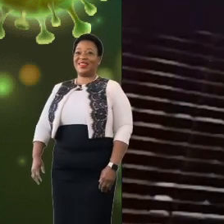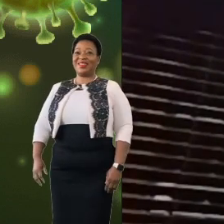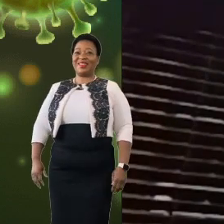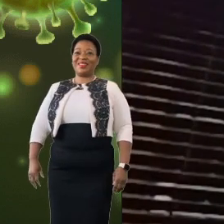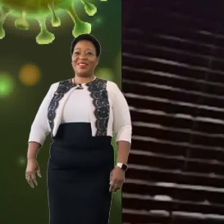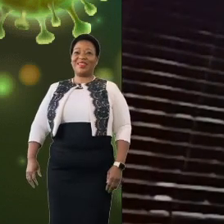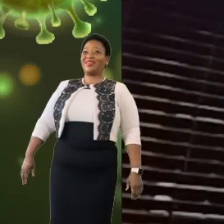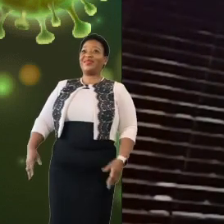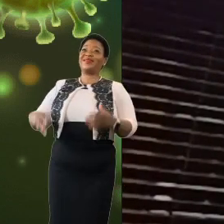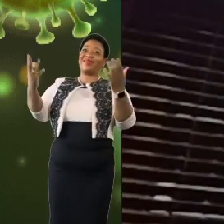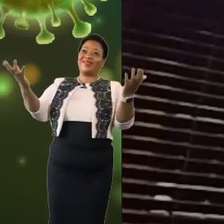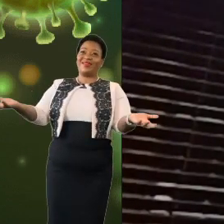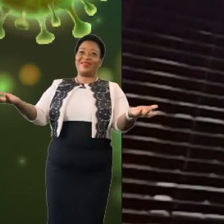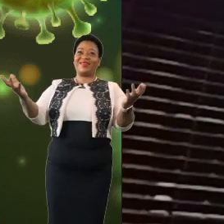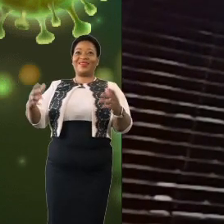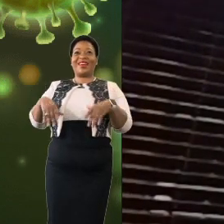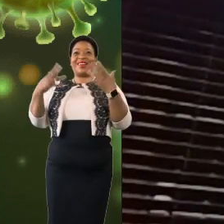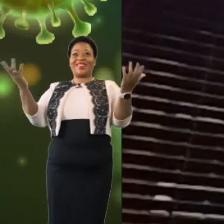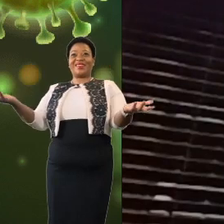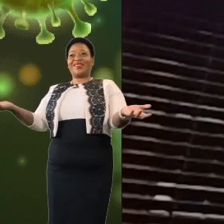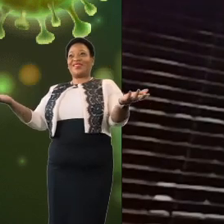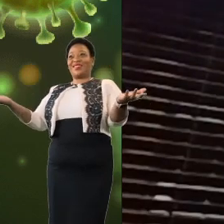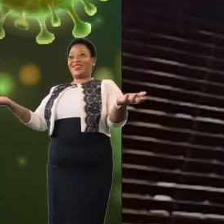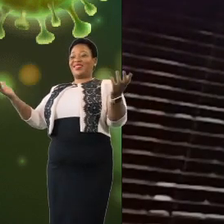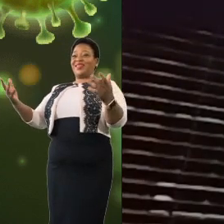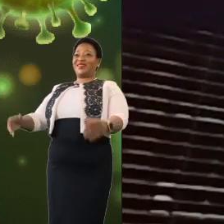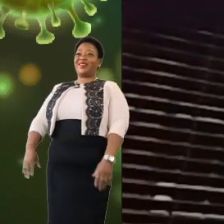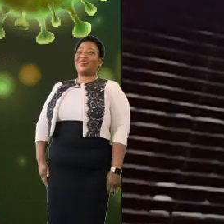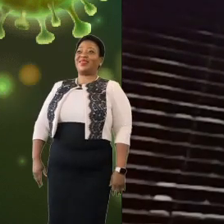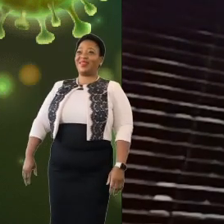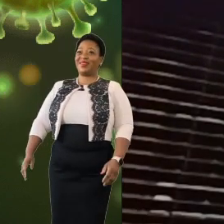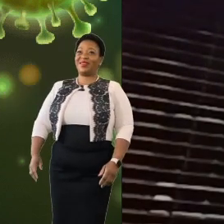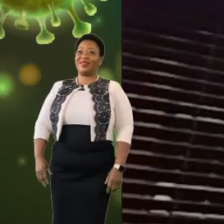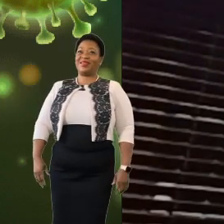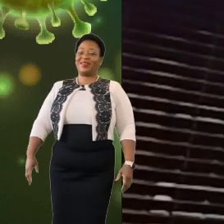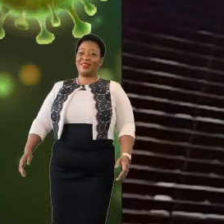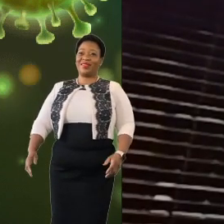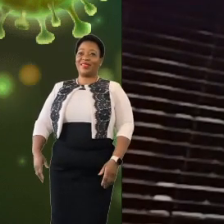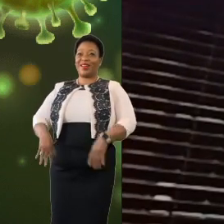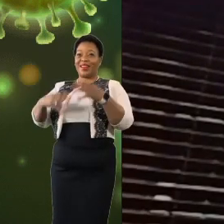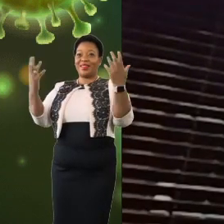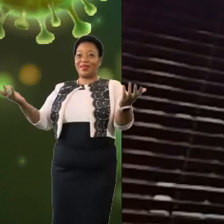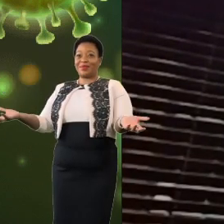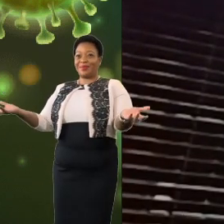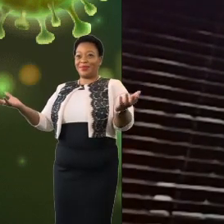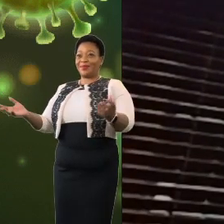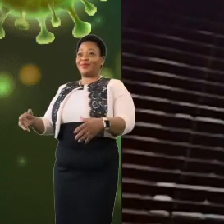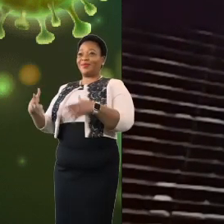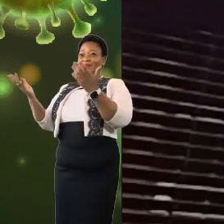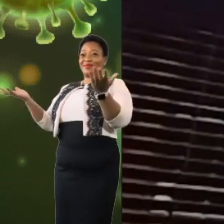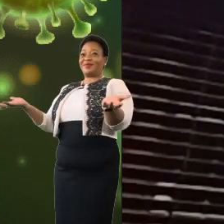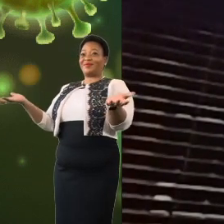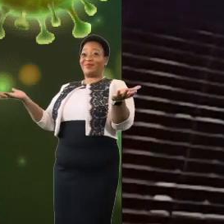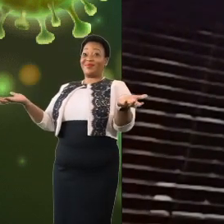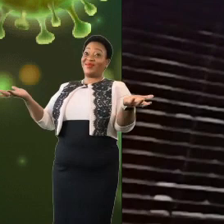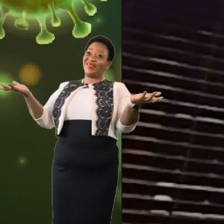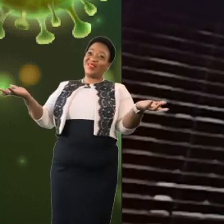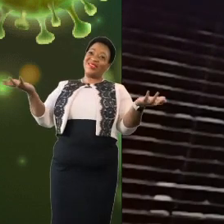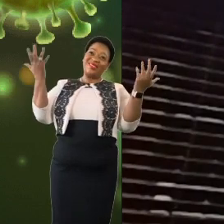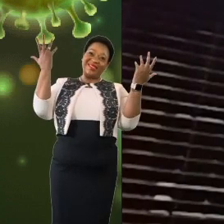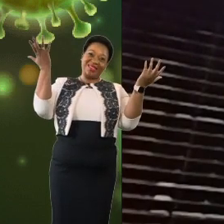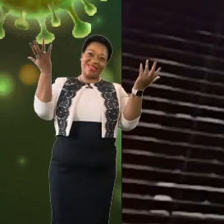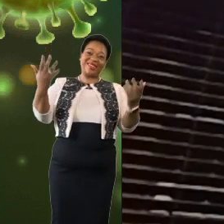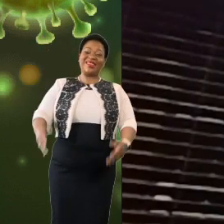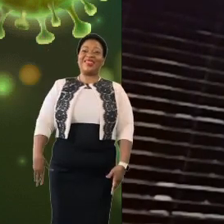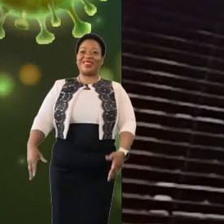questions should continue being sent. We'll ensure that we respond to all the questions.